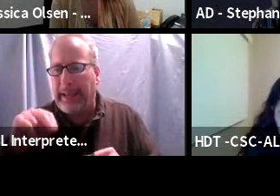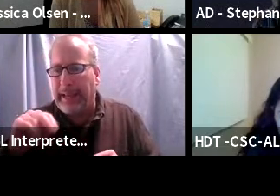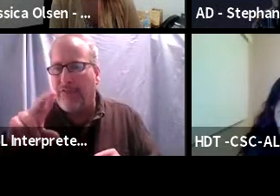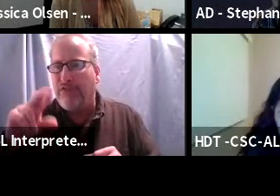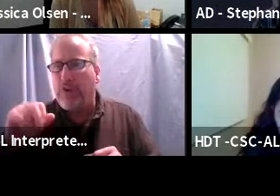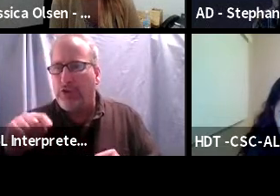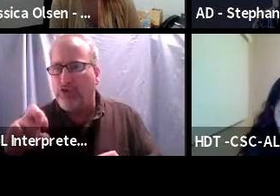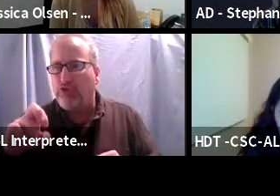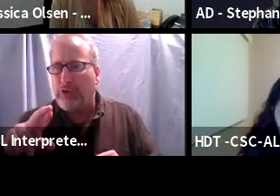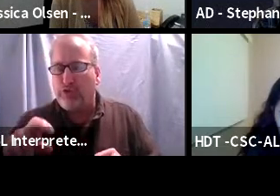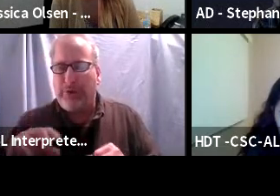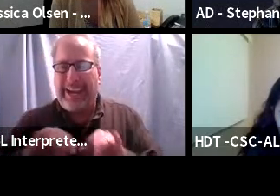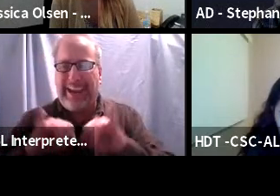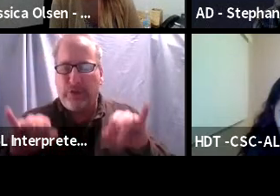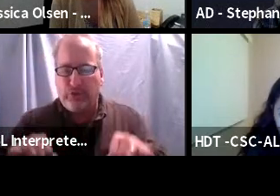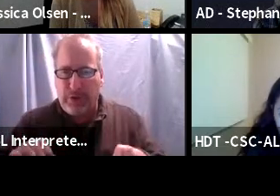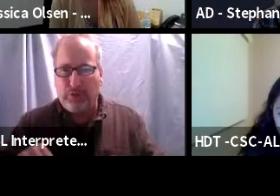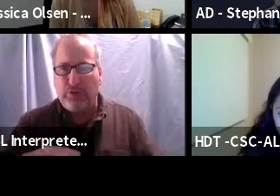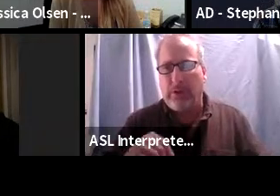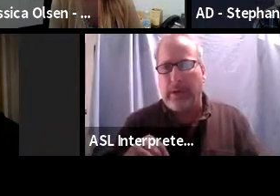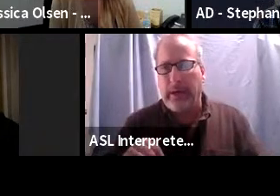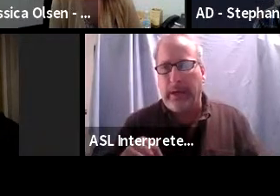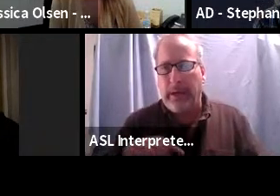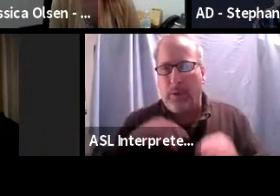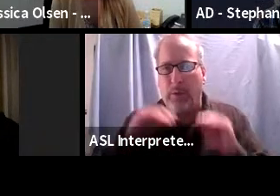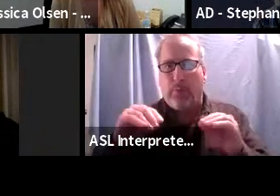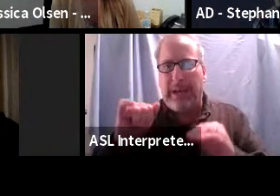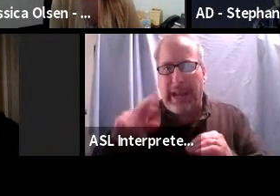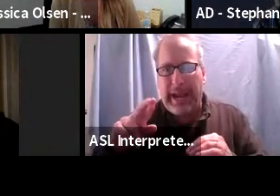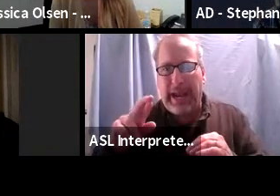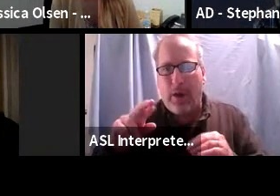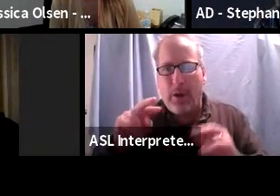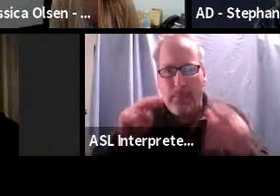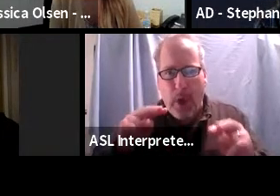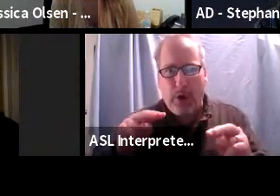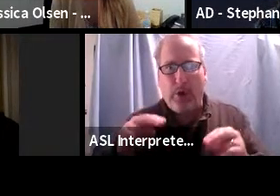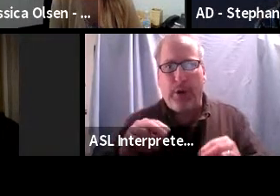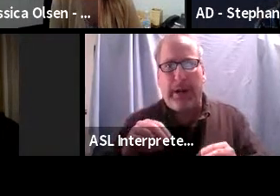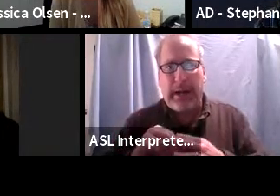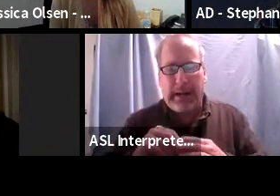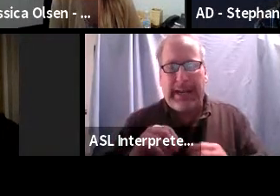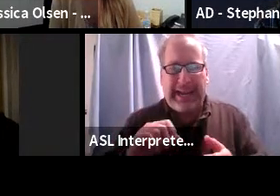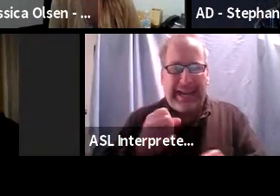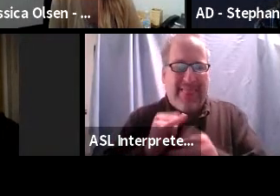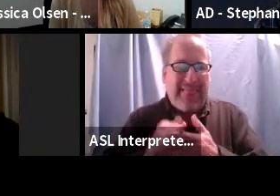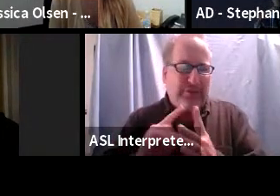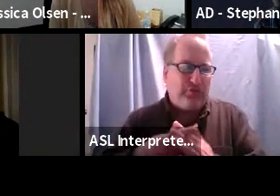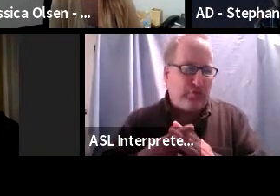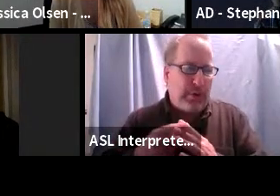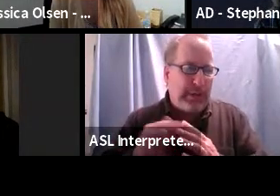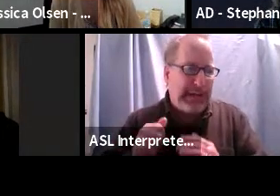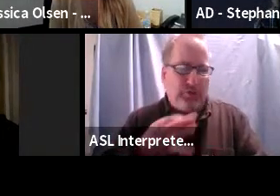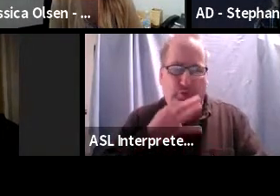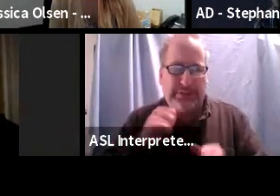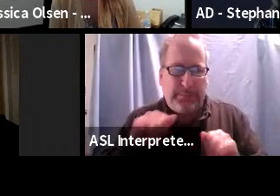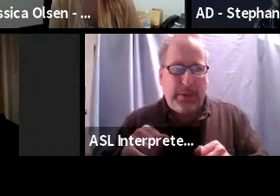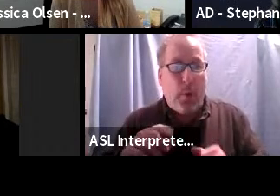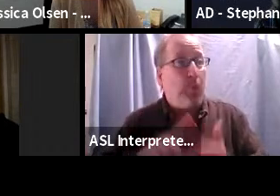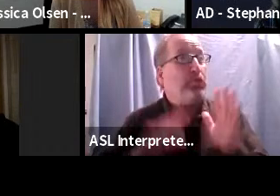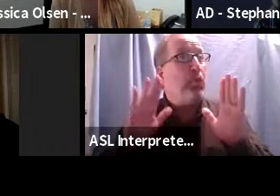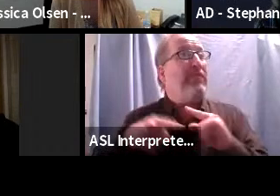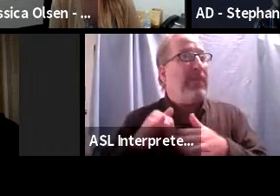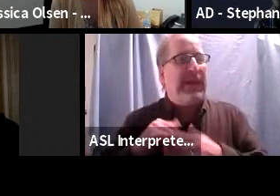forward with putting the air monitor there and getting that online as soon as possible. And the great part about that one is it's only